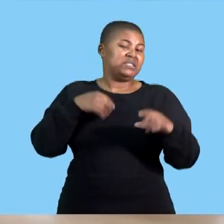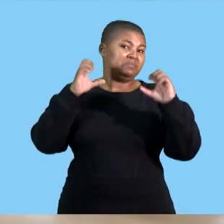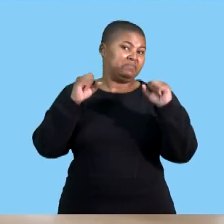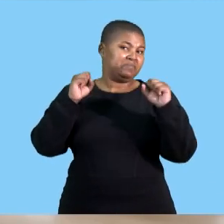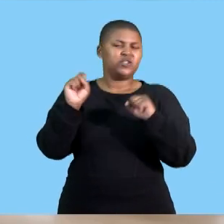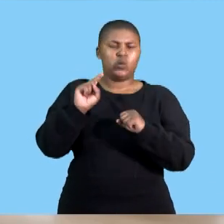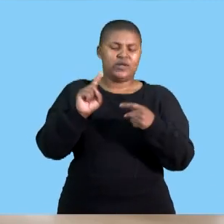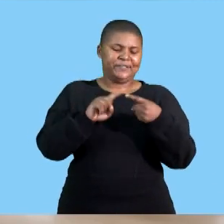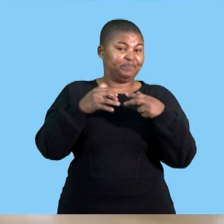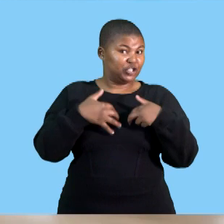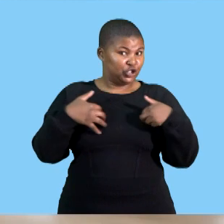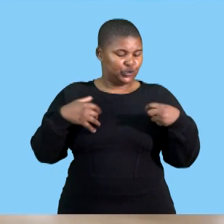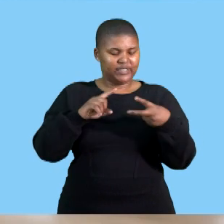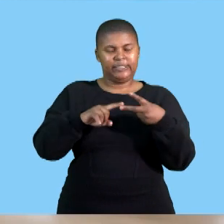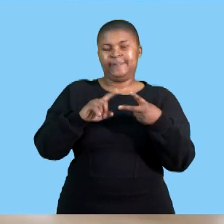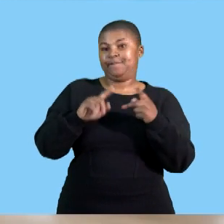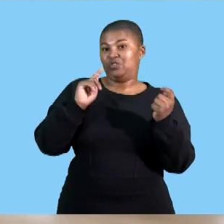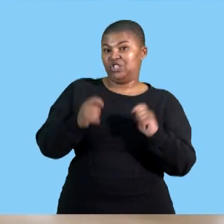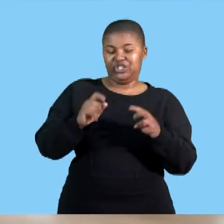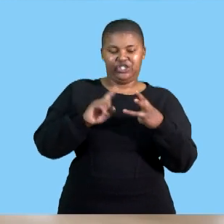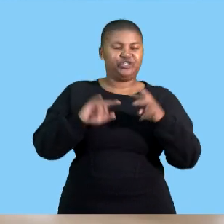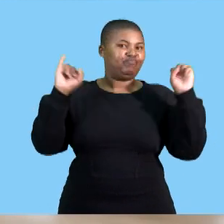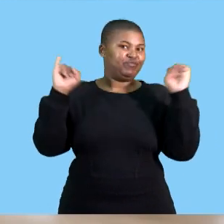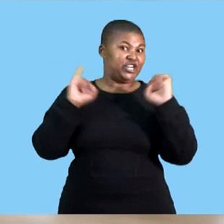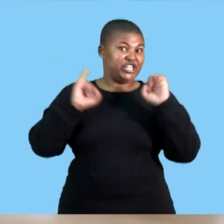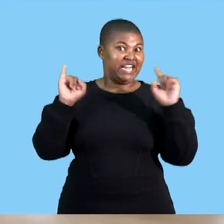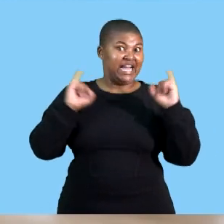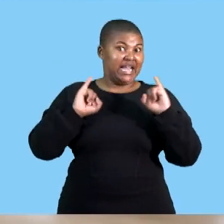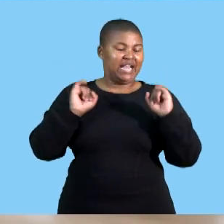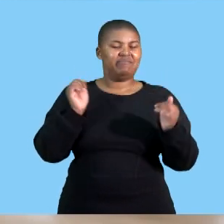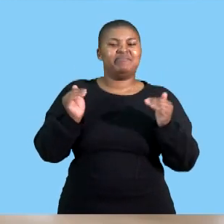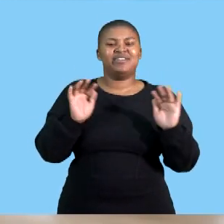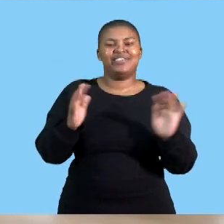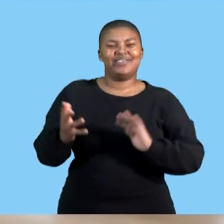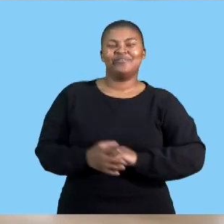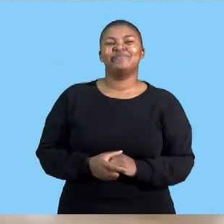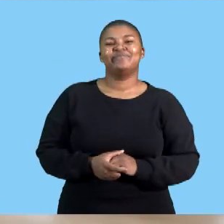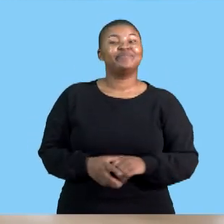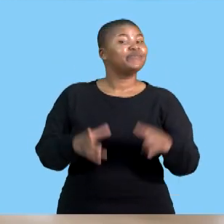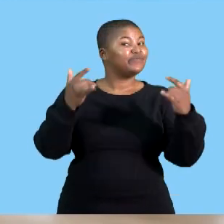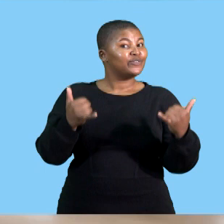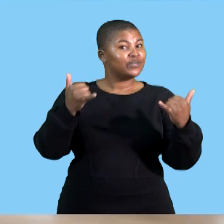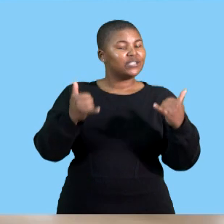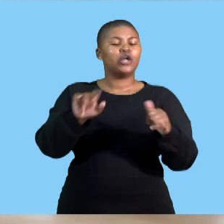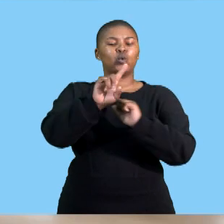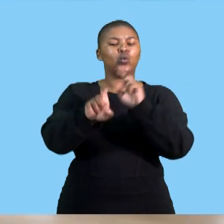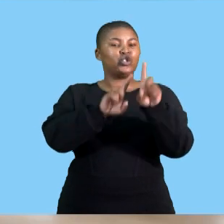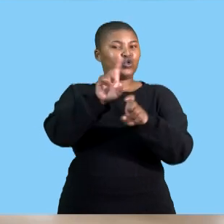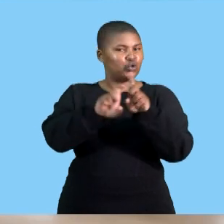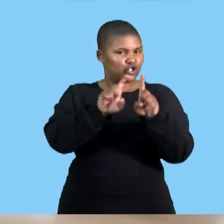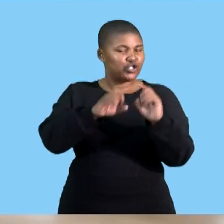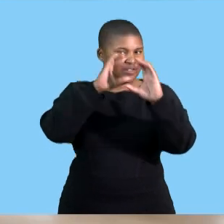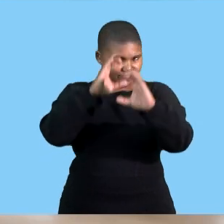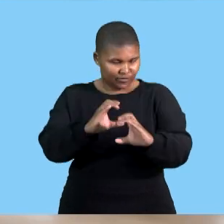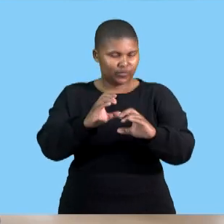Stress, Change, and Crisis Management. Now, in this lesson, we will be looking at the practice as well